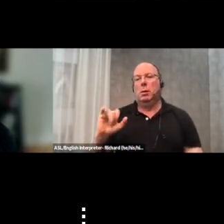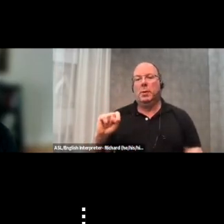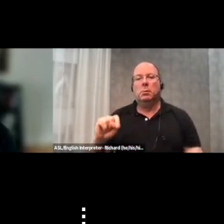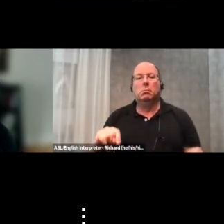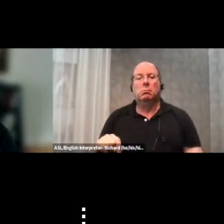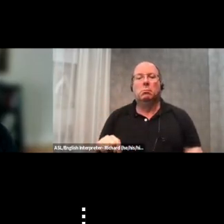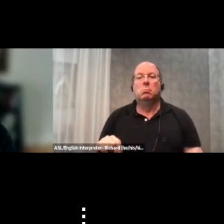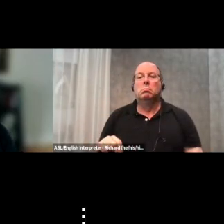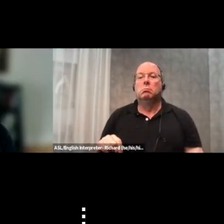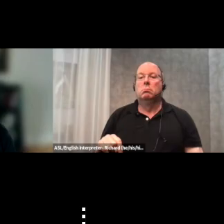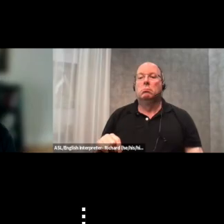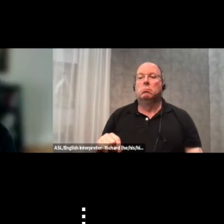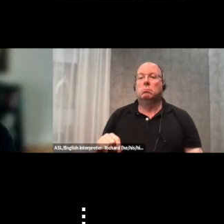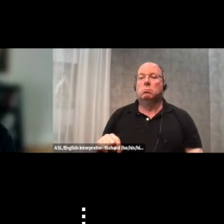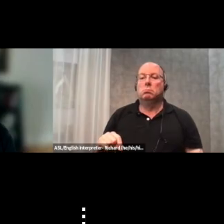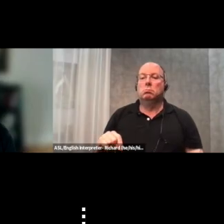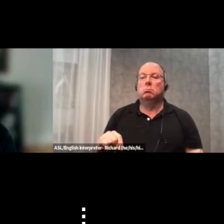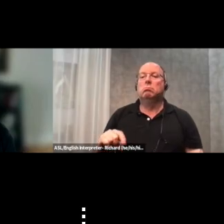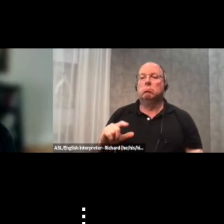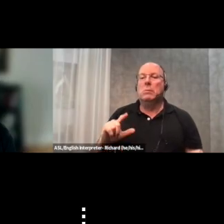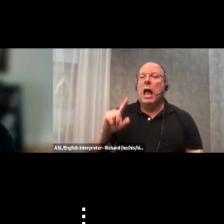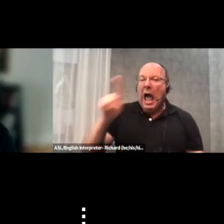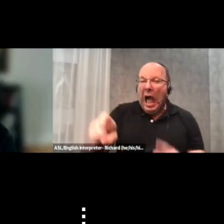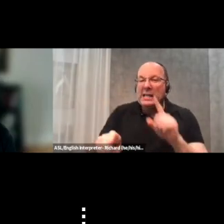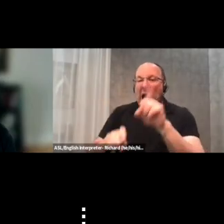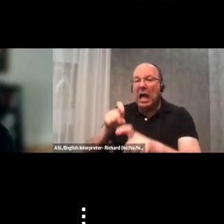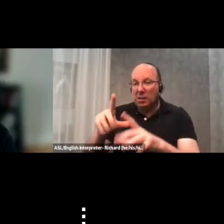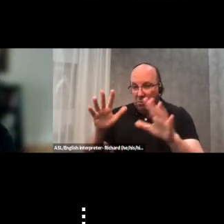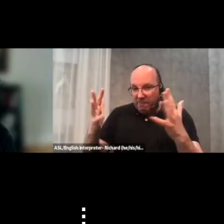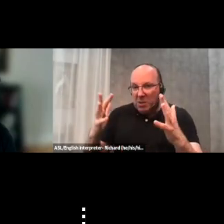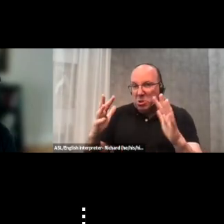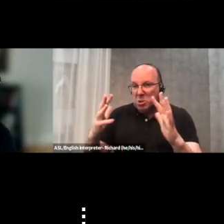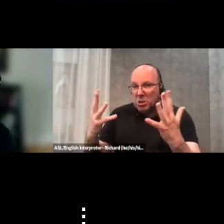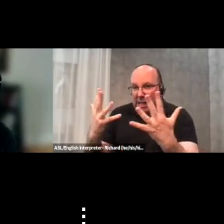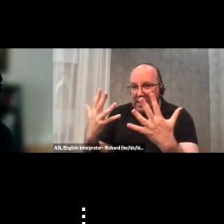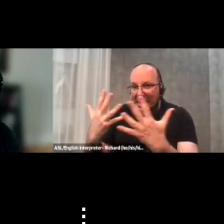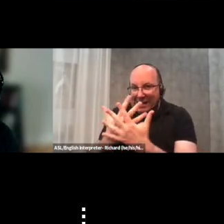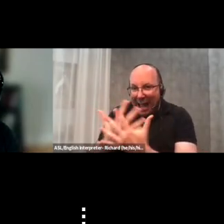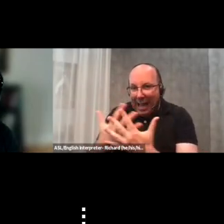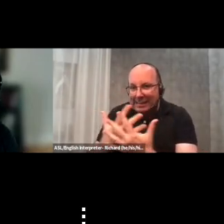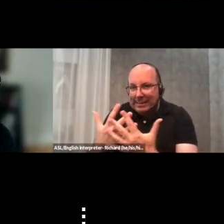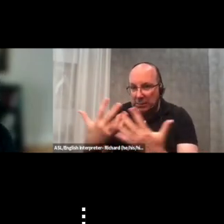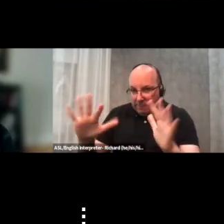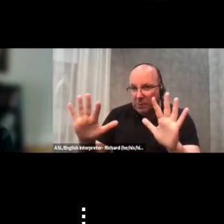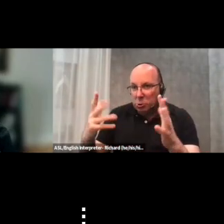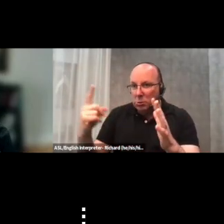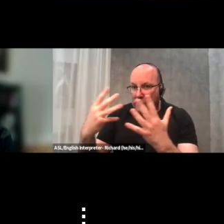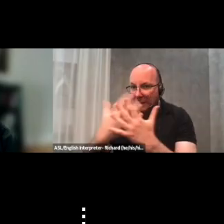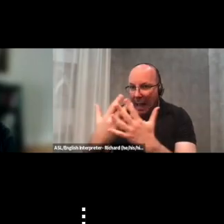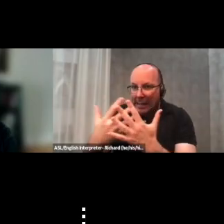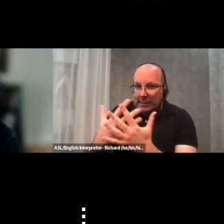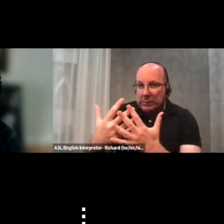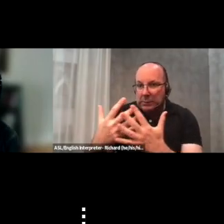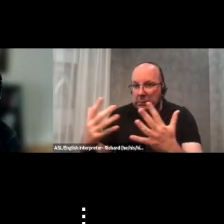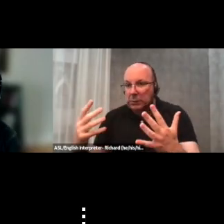Asking questions, finding out whether they've been tested. Just, you know, communication. Communication, Yes. I